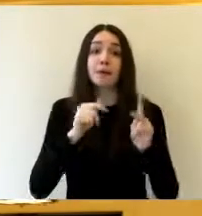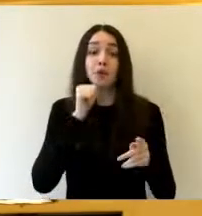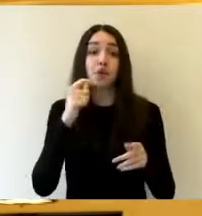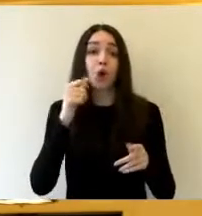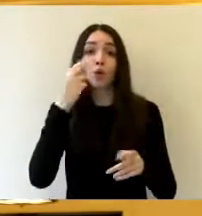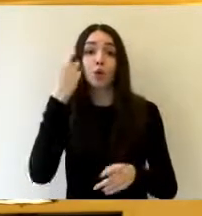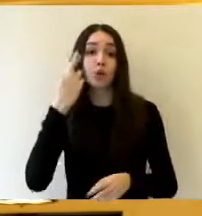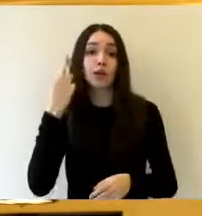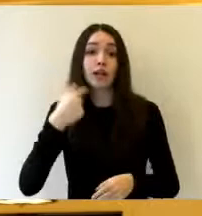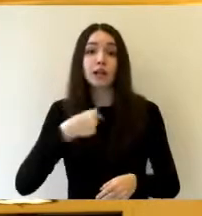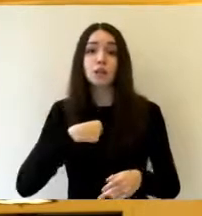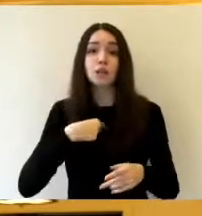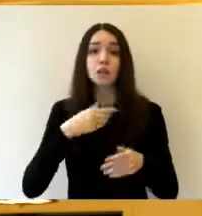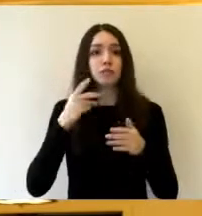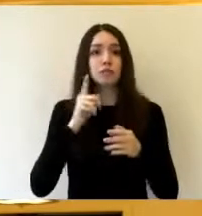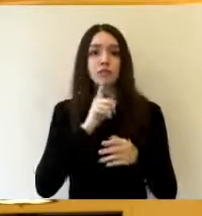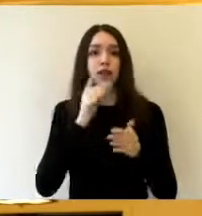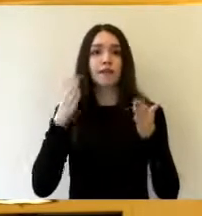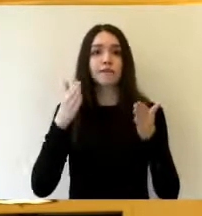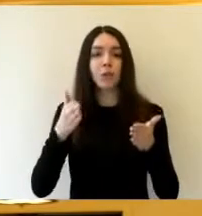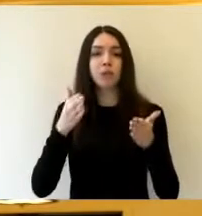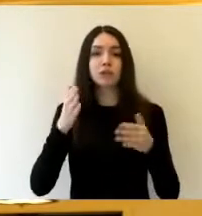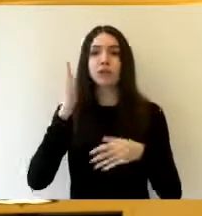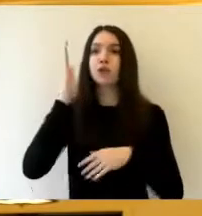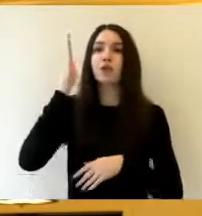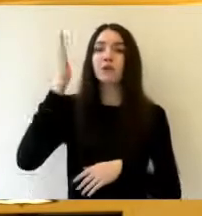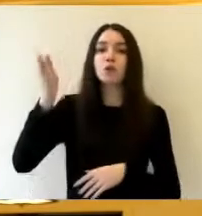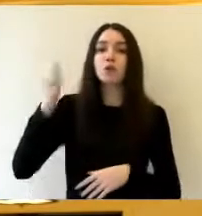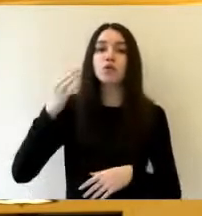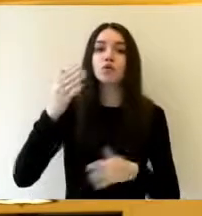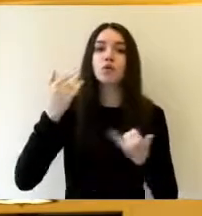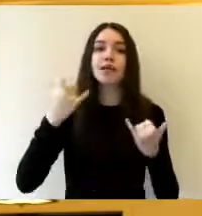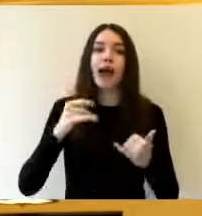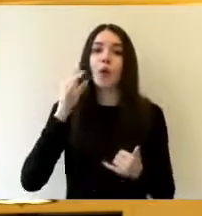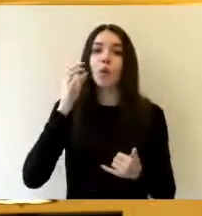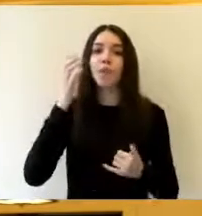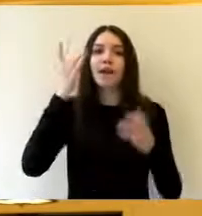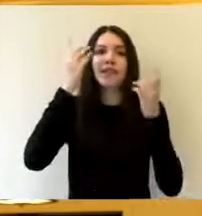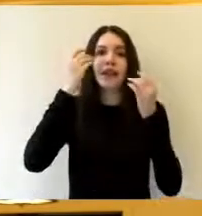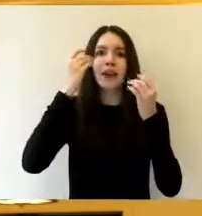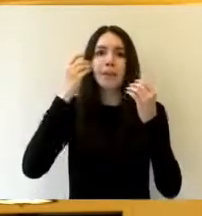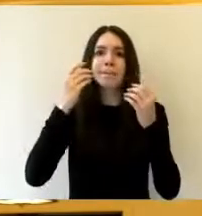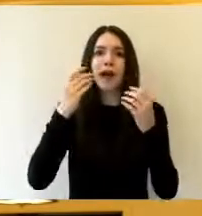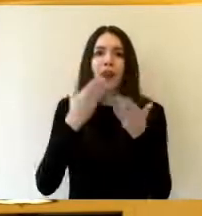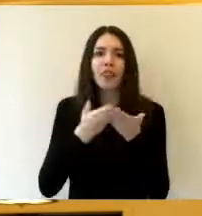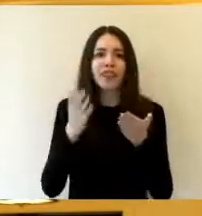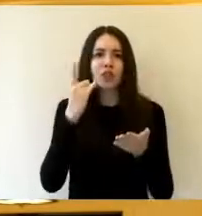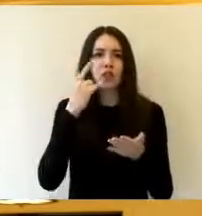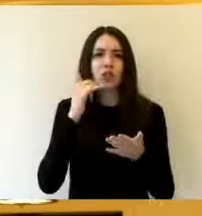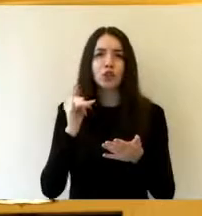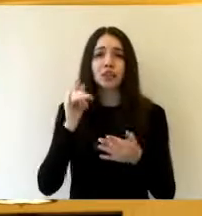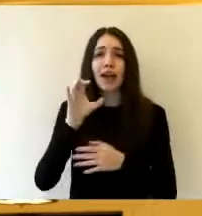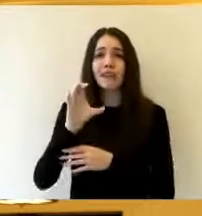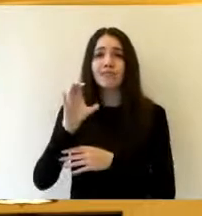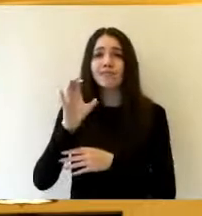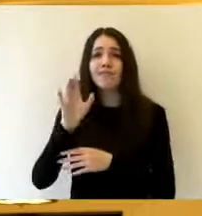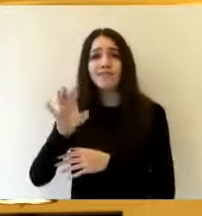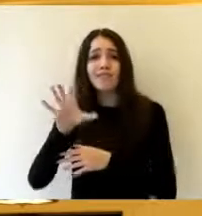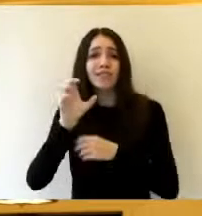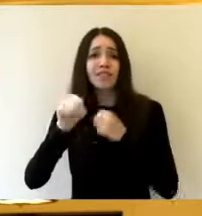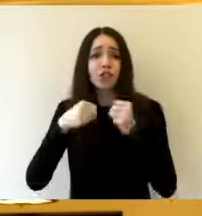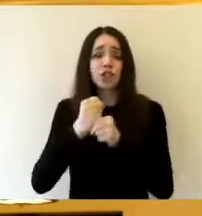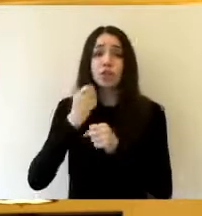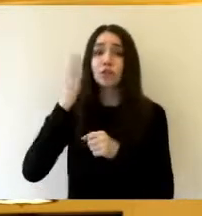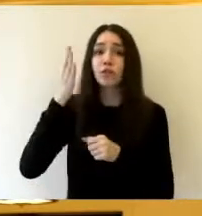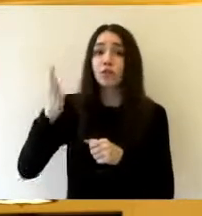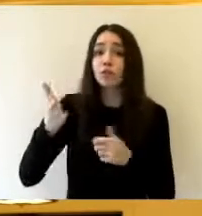we're thinking about what's something going to look like in 500 years, not what were they doing 500 years ago. So when the place we're sitting in